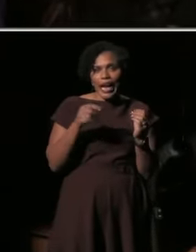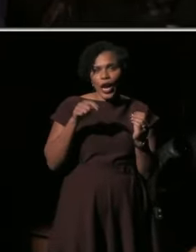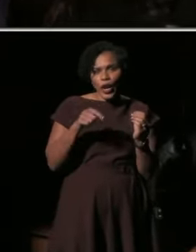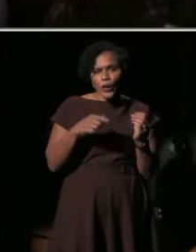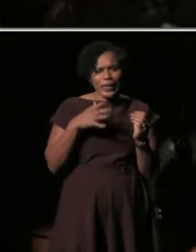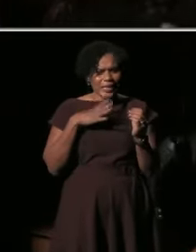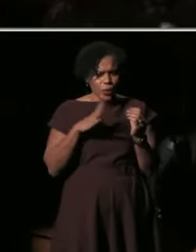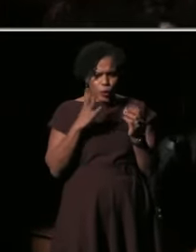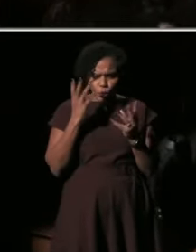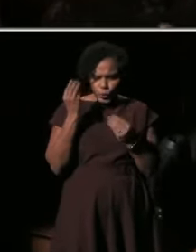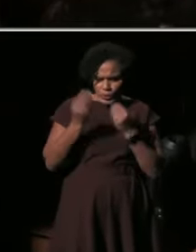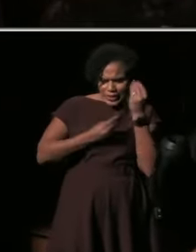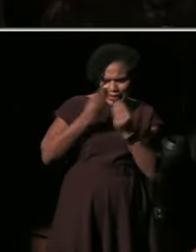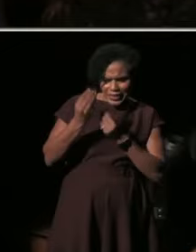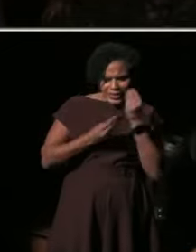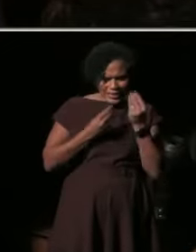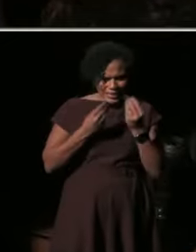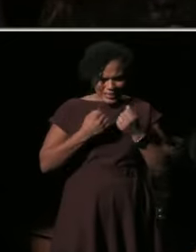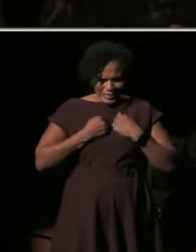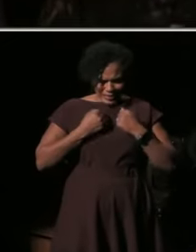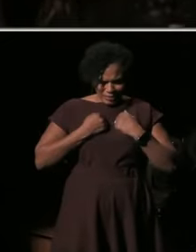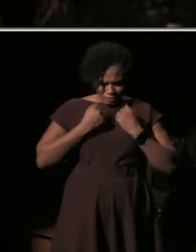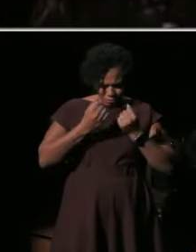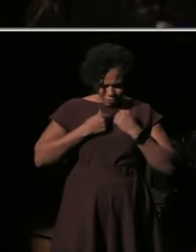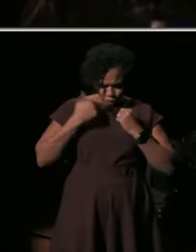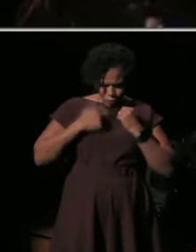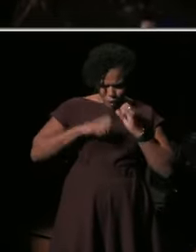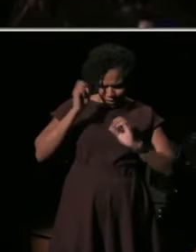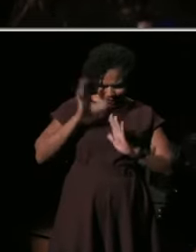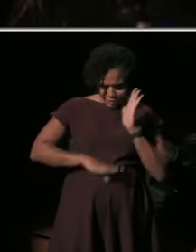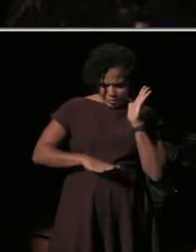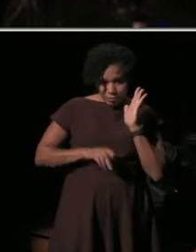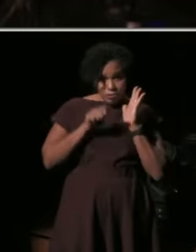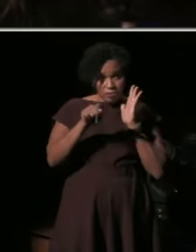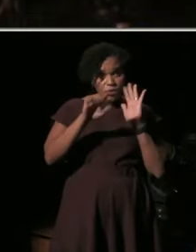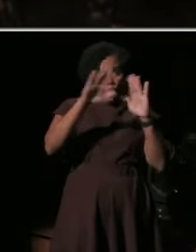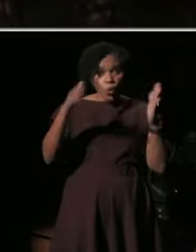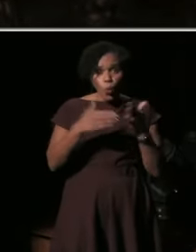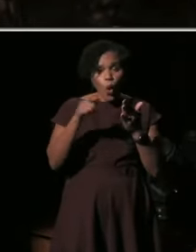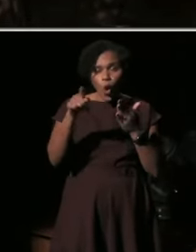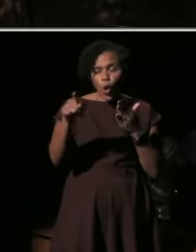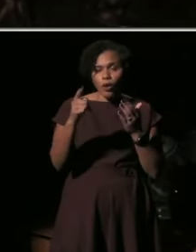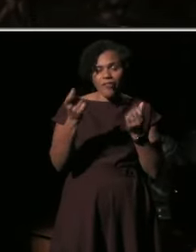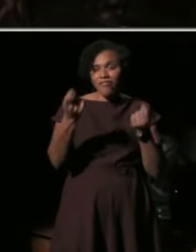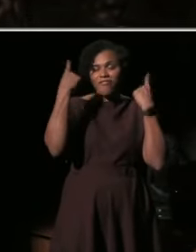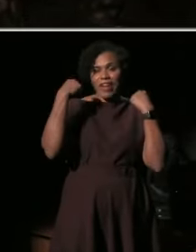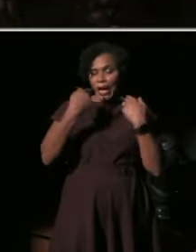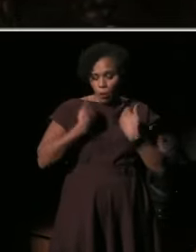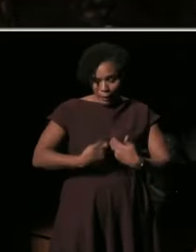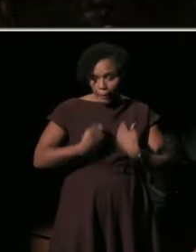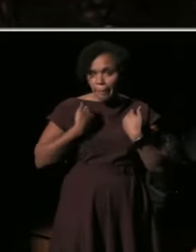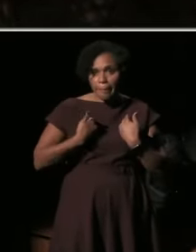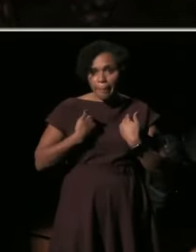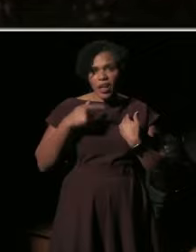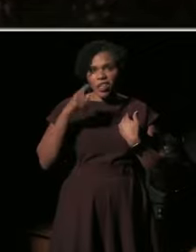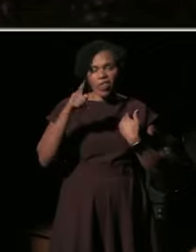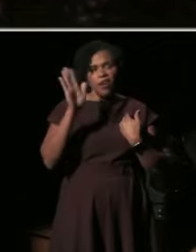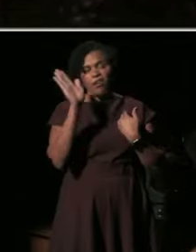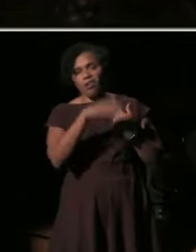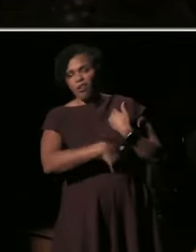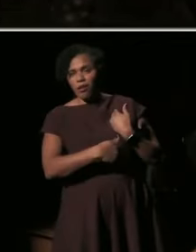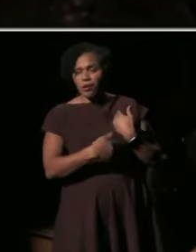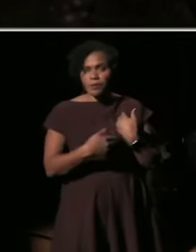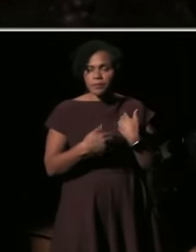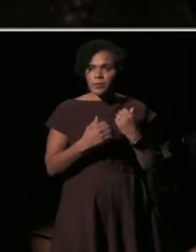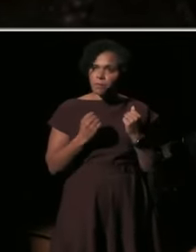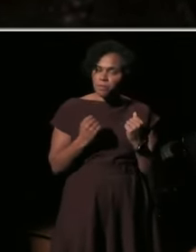explain his experiences to a world that both didn't understand him but also had written him off. And his response to that was